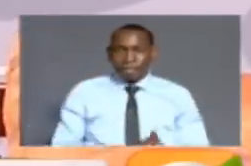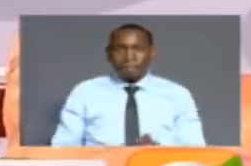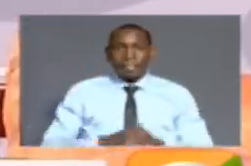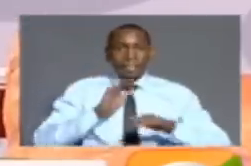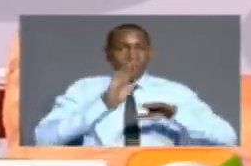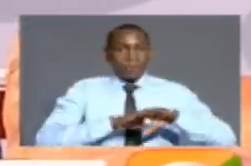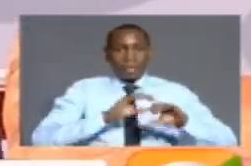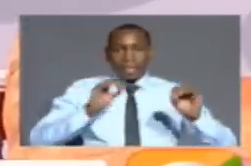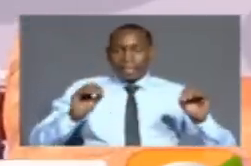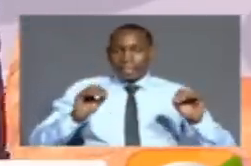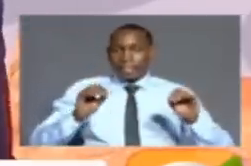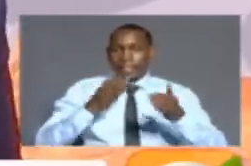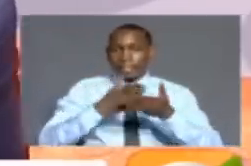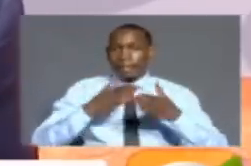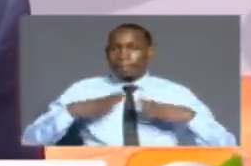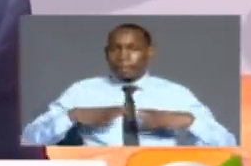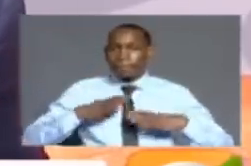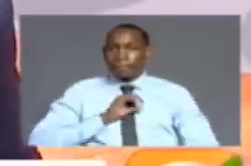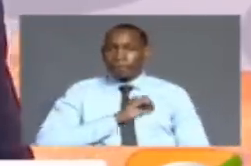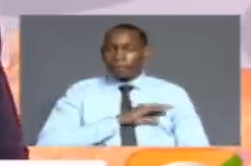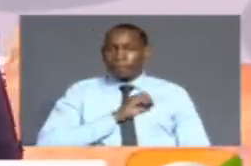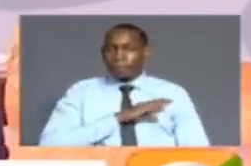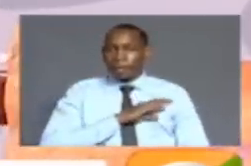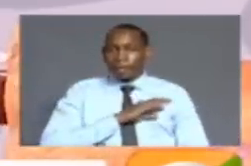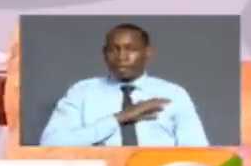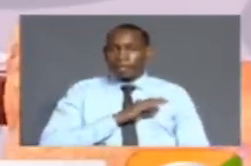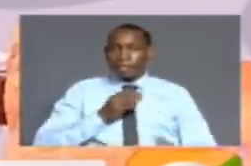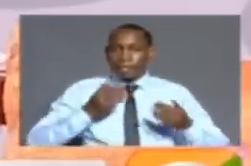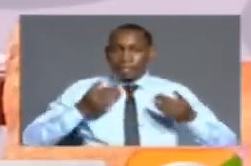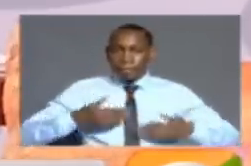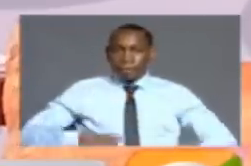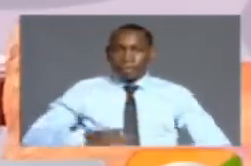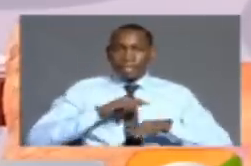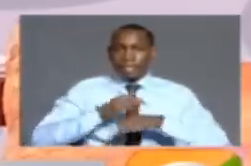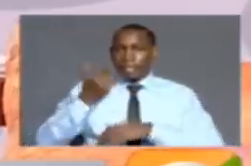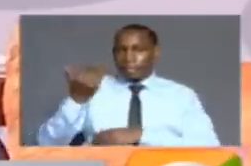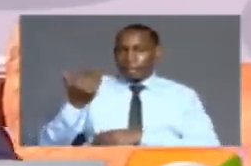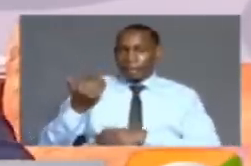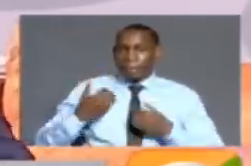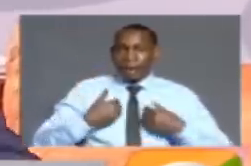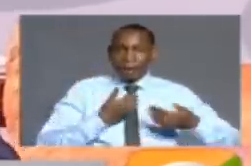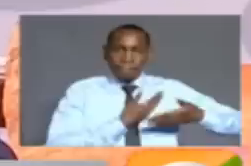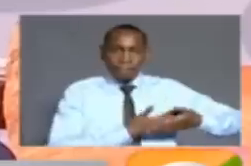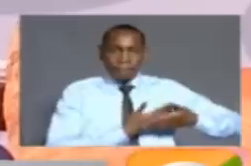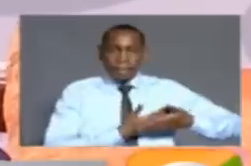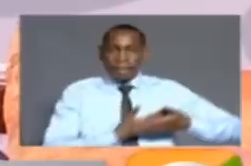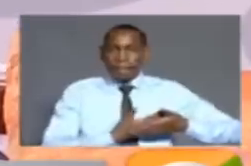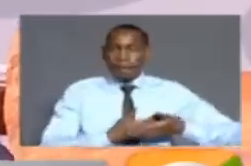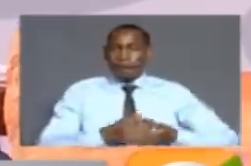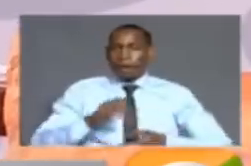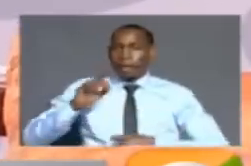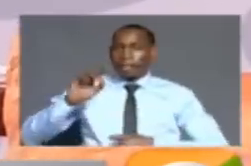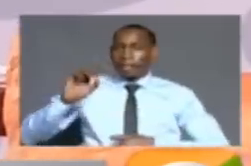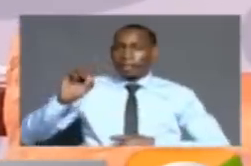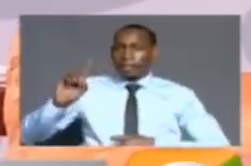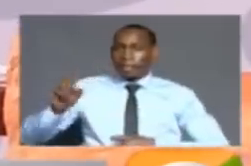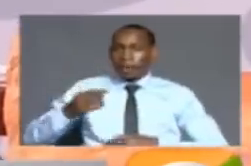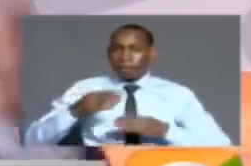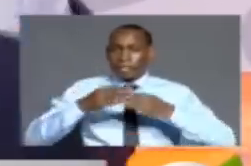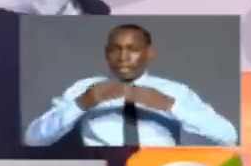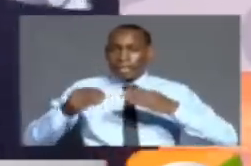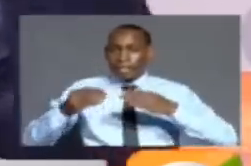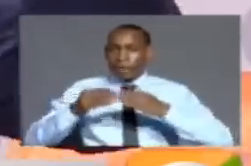Yeah. Well, you know, some people are even afraid of giving birth nowadays. Because when the child comes out, $1,000 in debt.